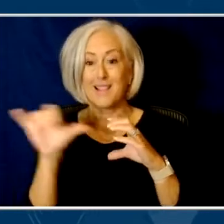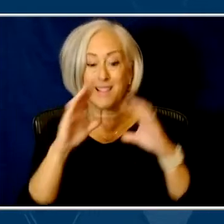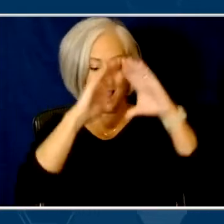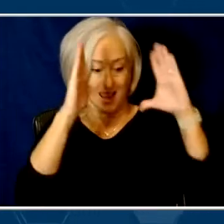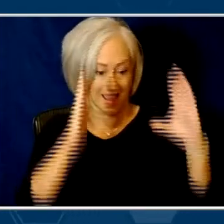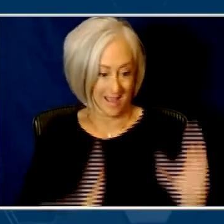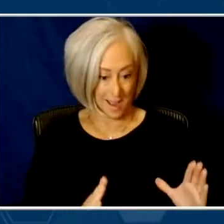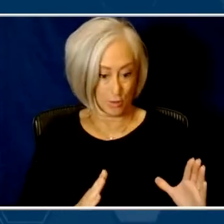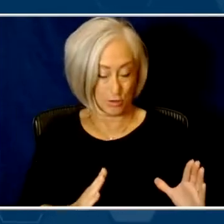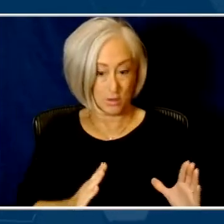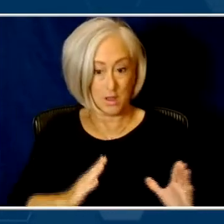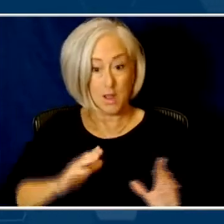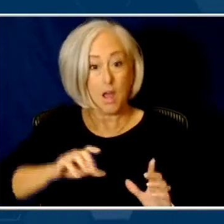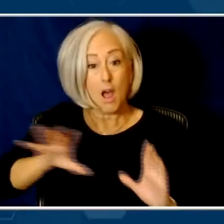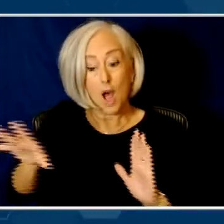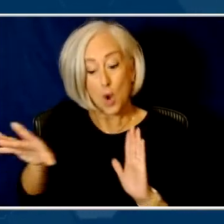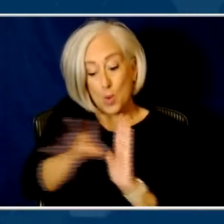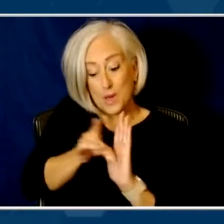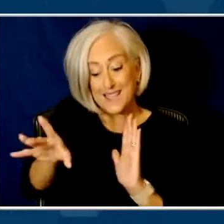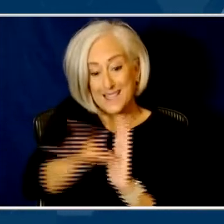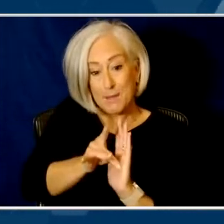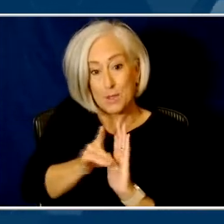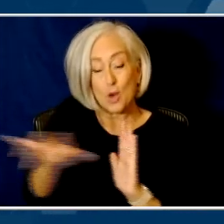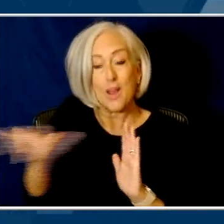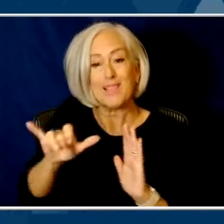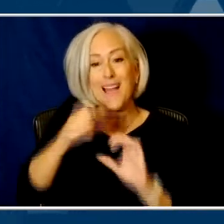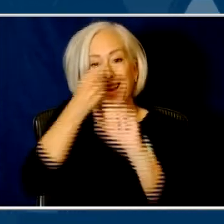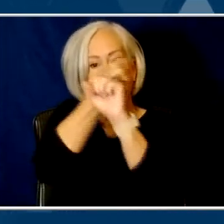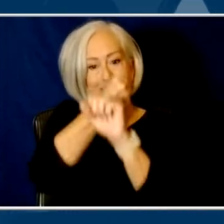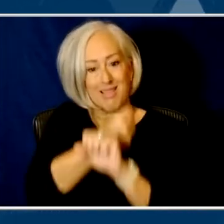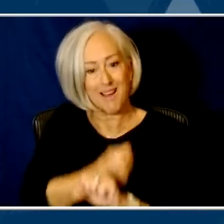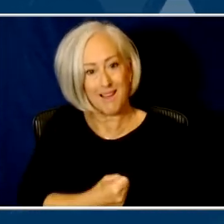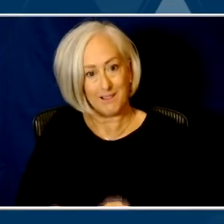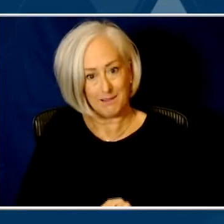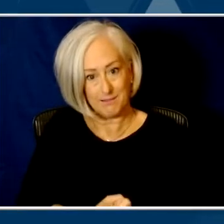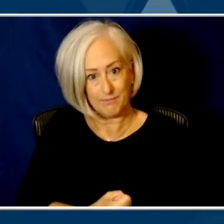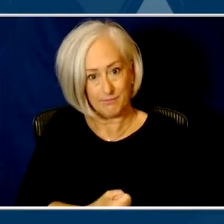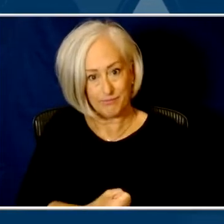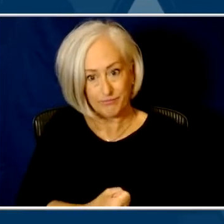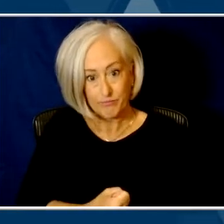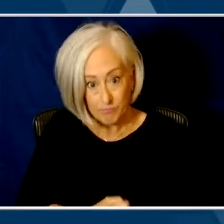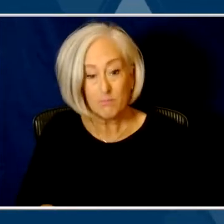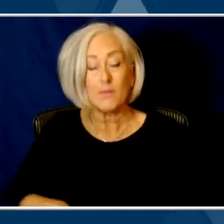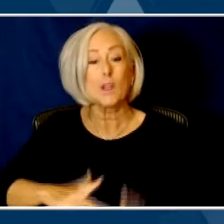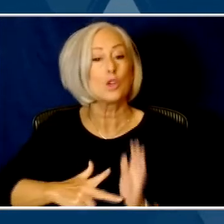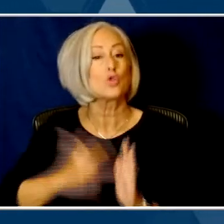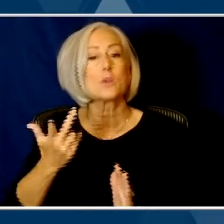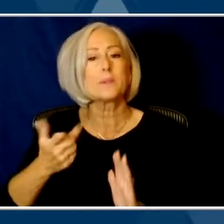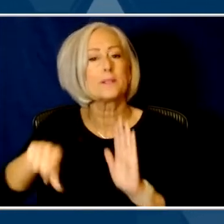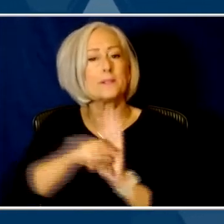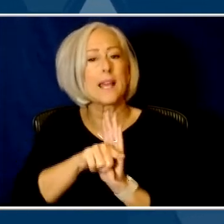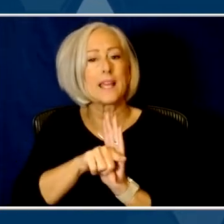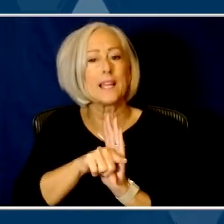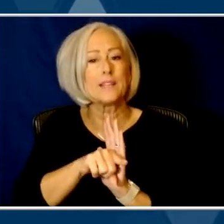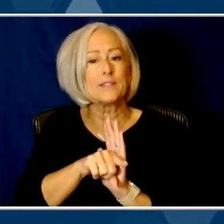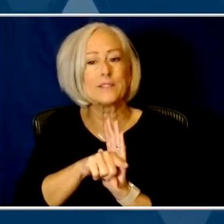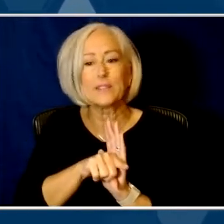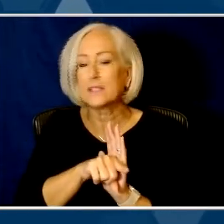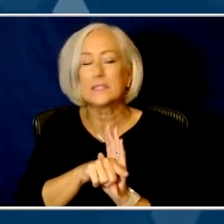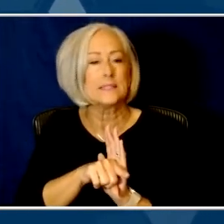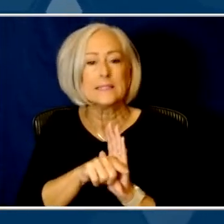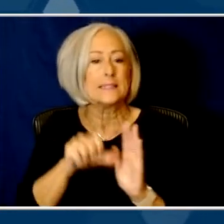front door, triple-negative breast cancers lack the most common types of receptors that fuel the most